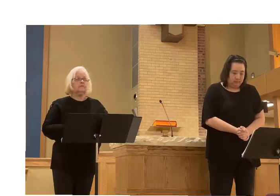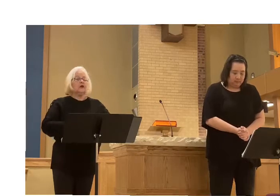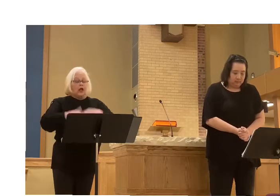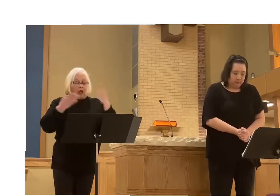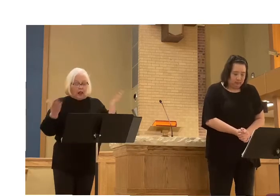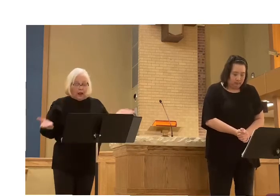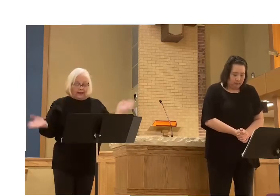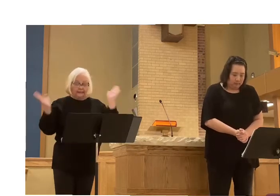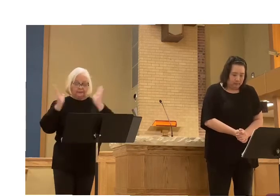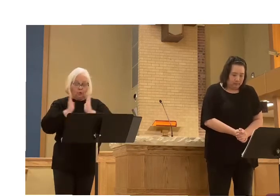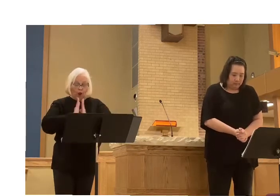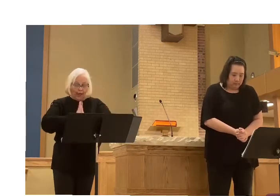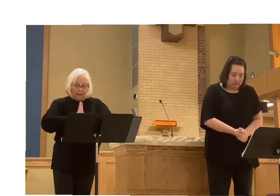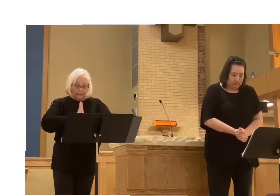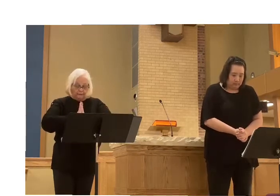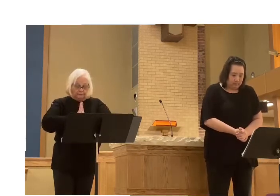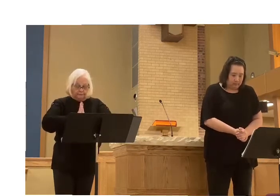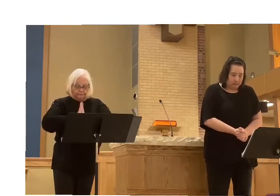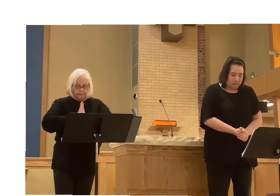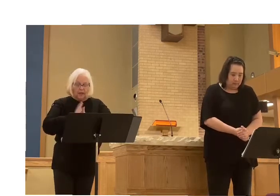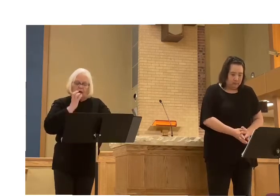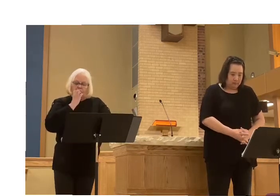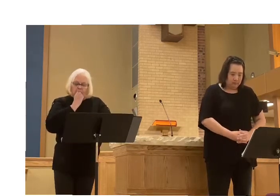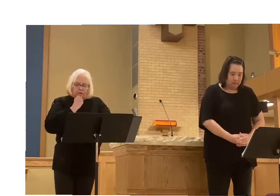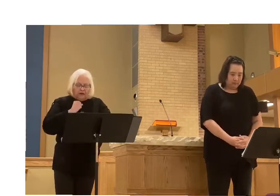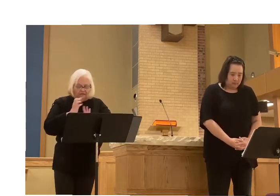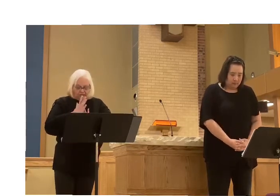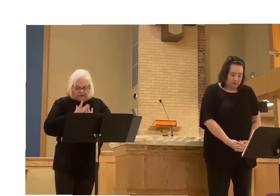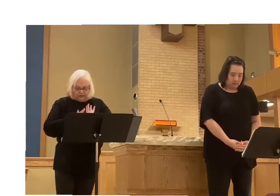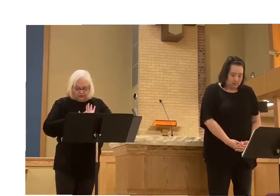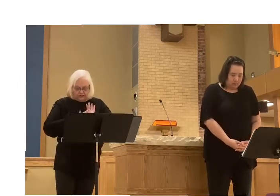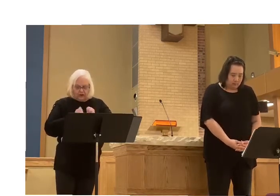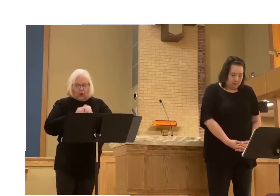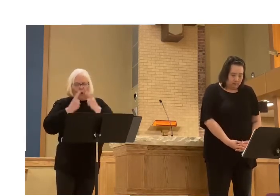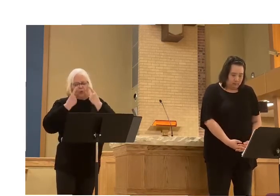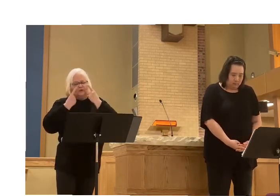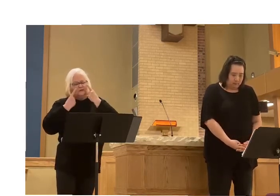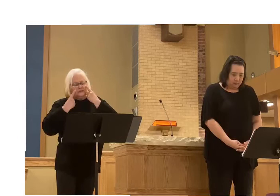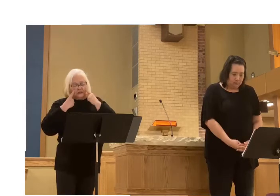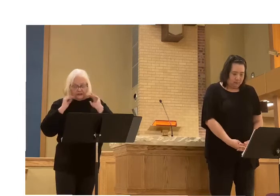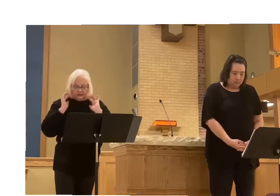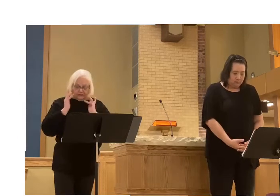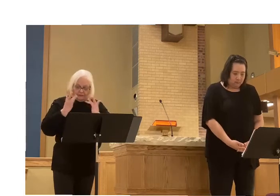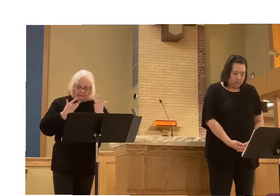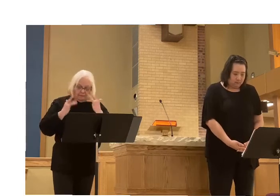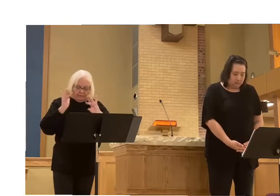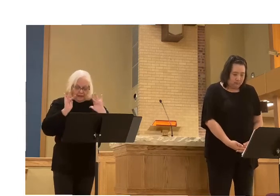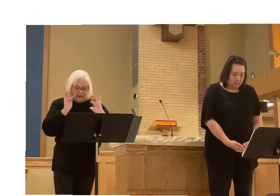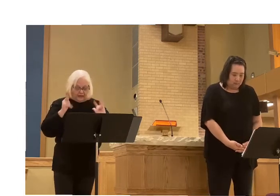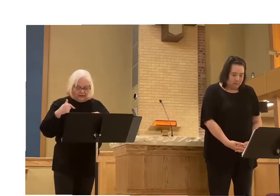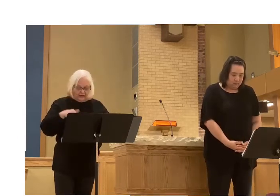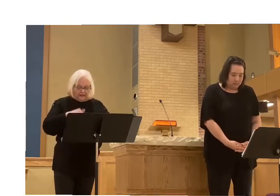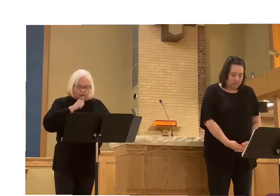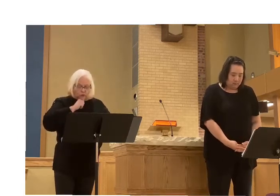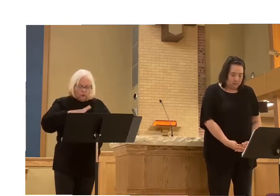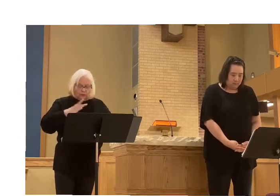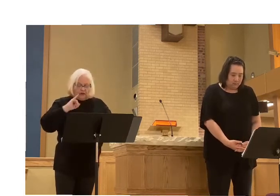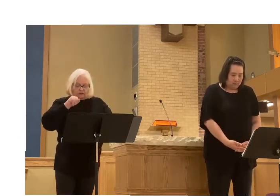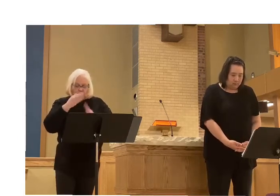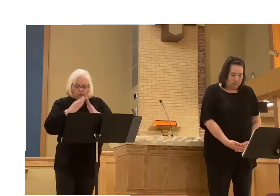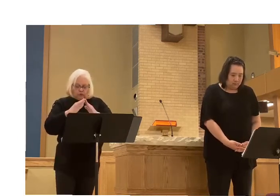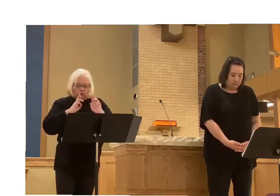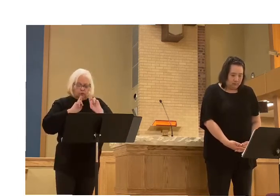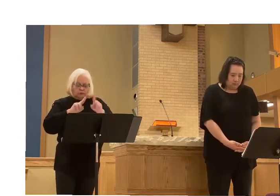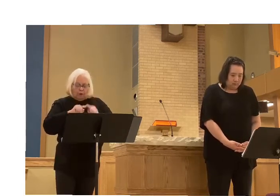Let us pray. Beloved Jesus, with tears of pity, these women of Jerusalem responded to you,